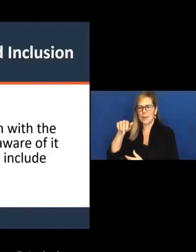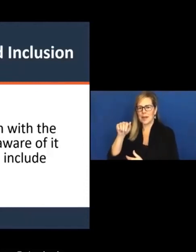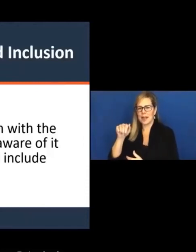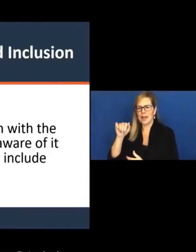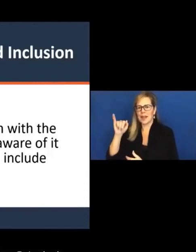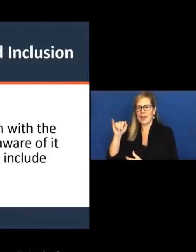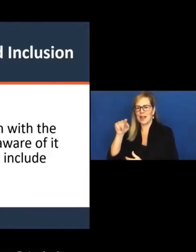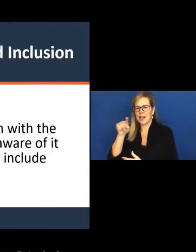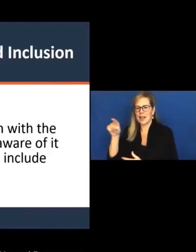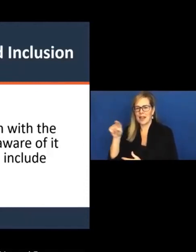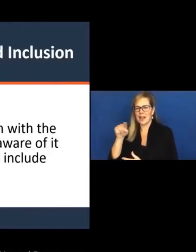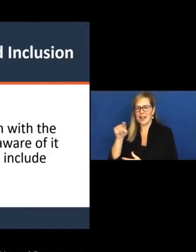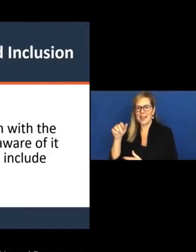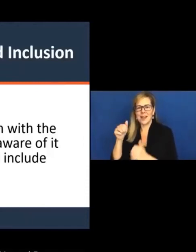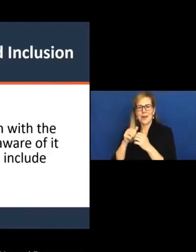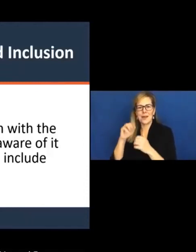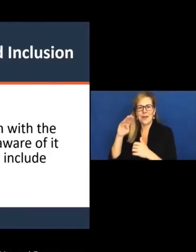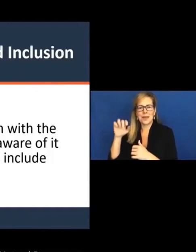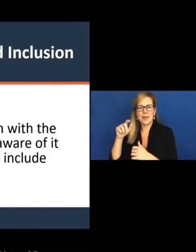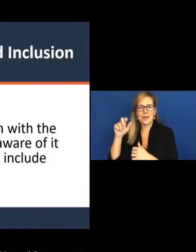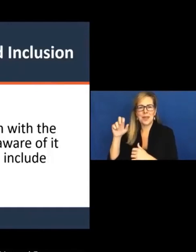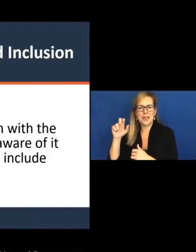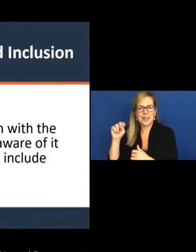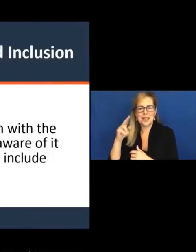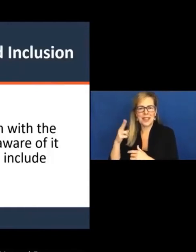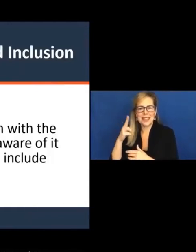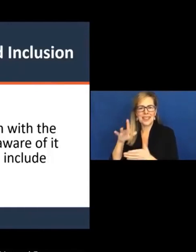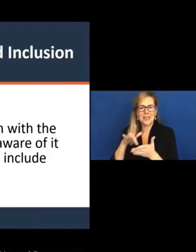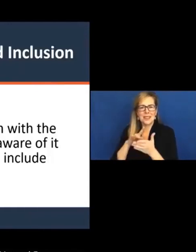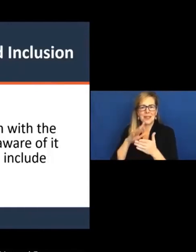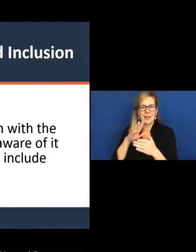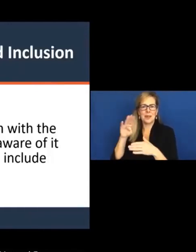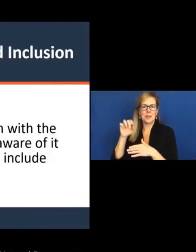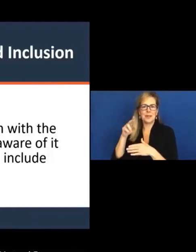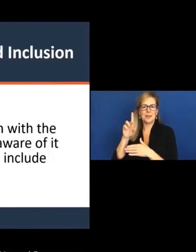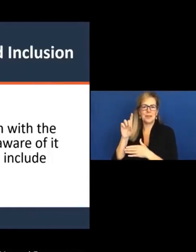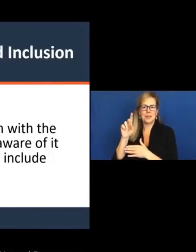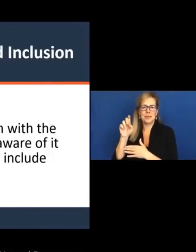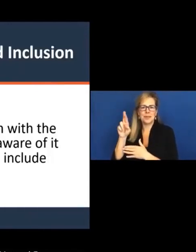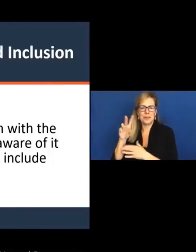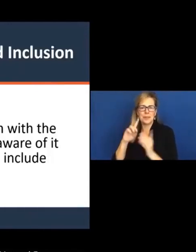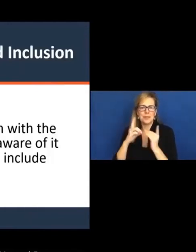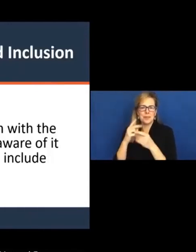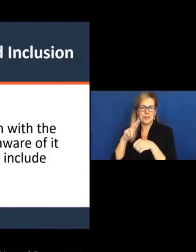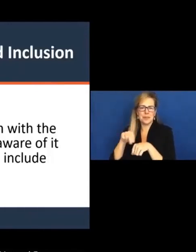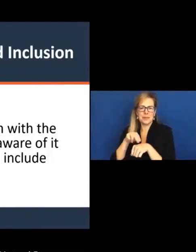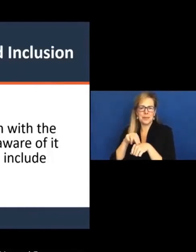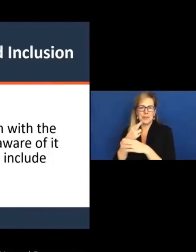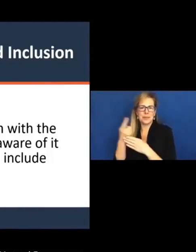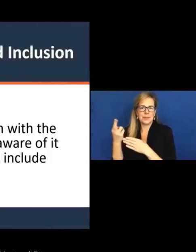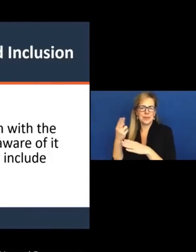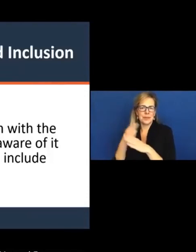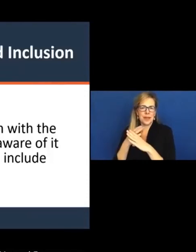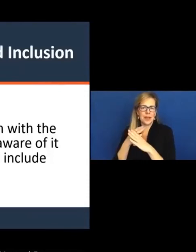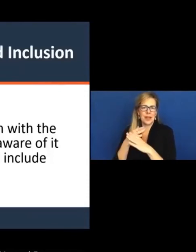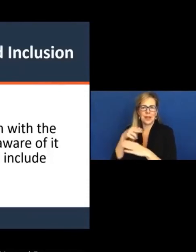P-A-I-Z, with the Michigan History Center in the Michigan Department of Natural Resources. My pronouns are she, her, and hers. I